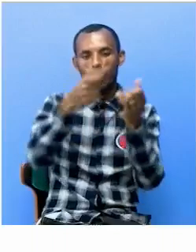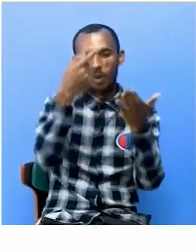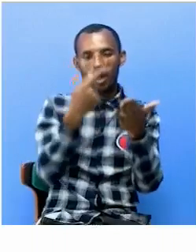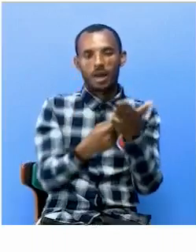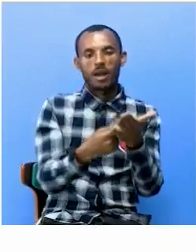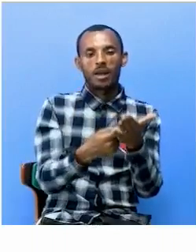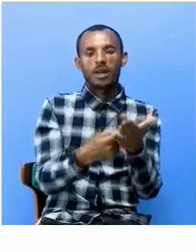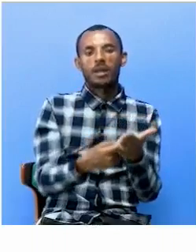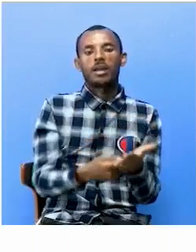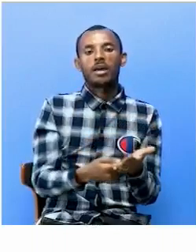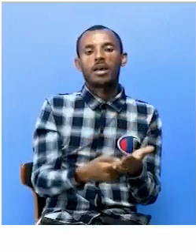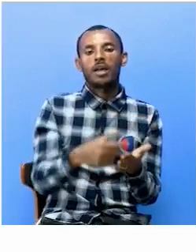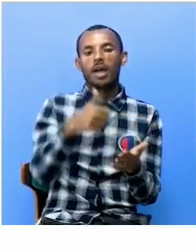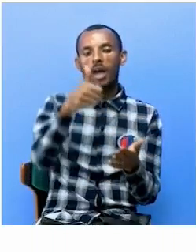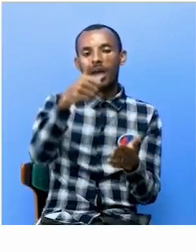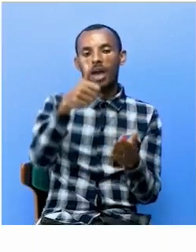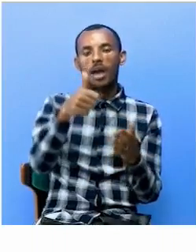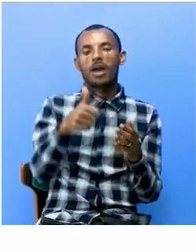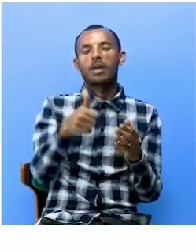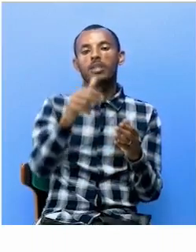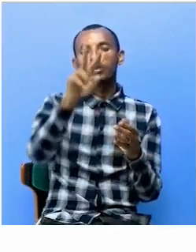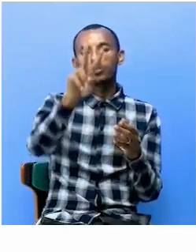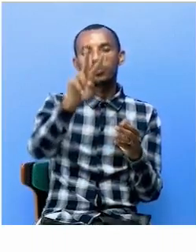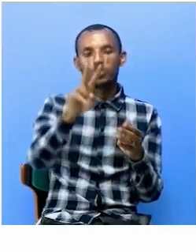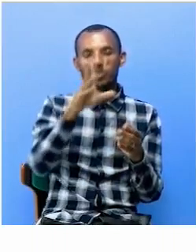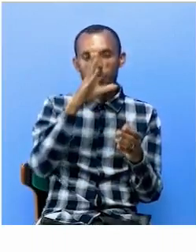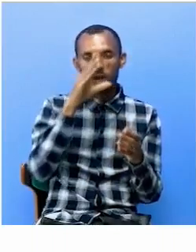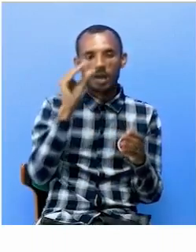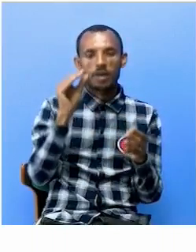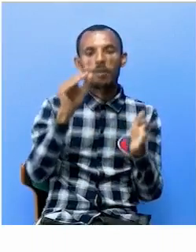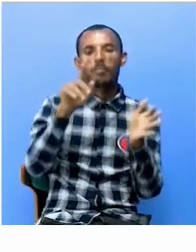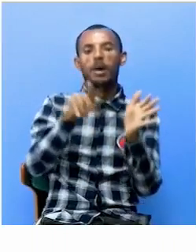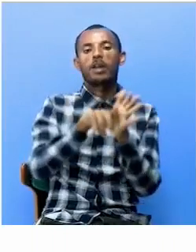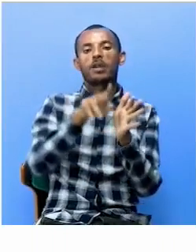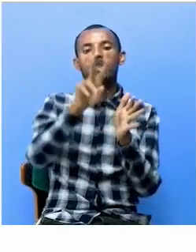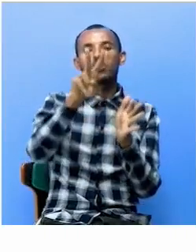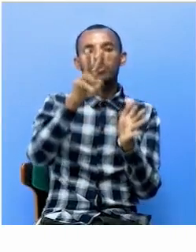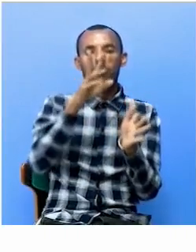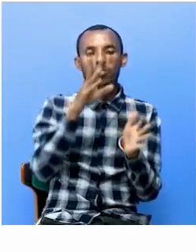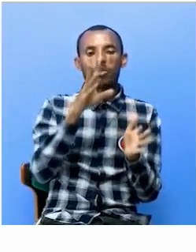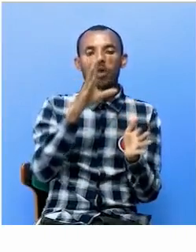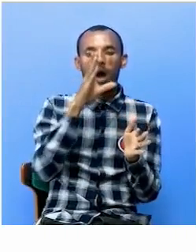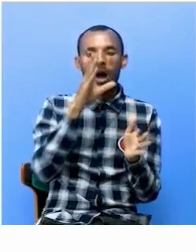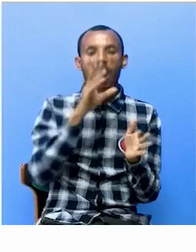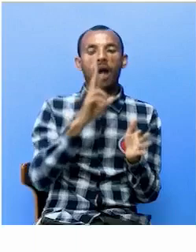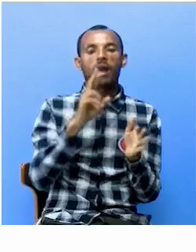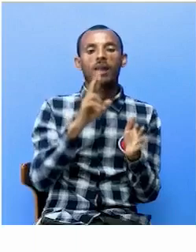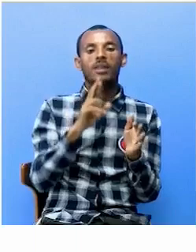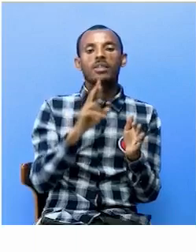in a part, 2 and minus 2 are the square root